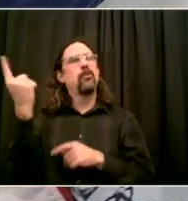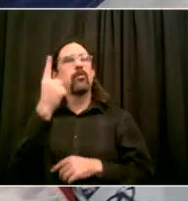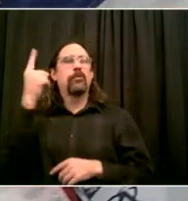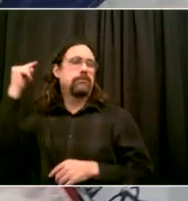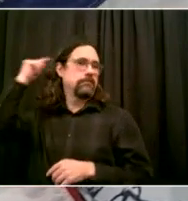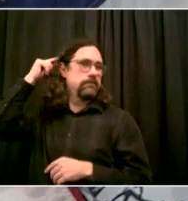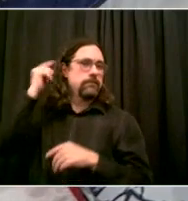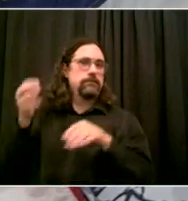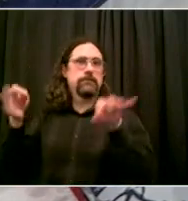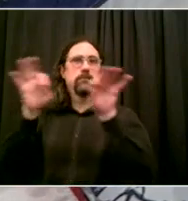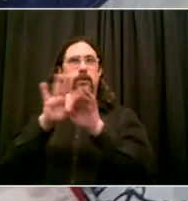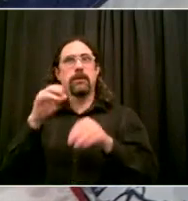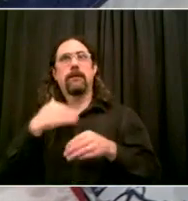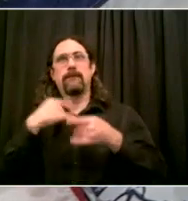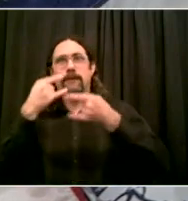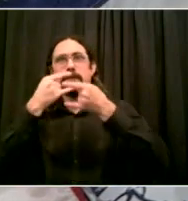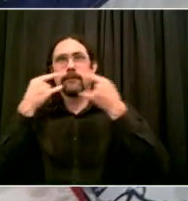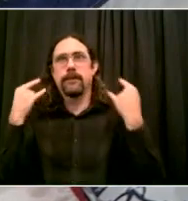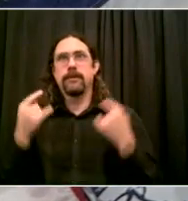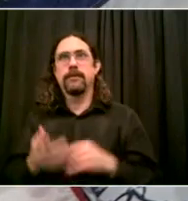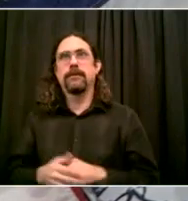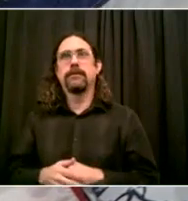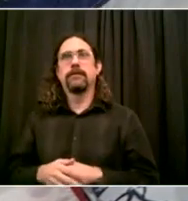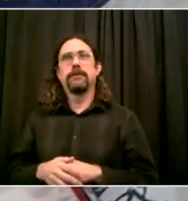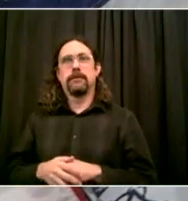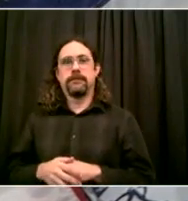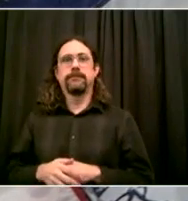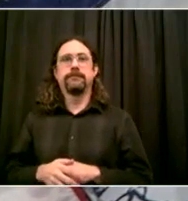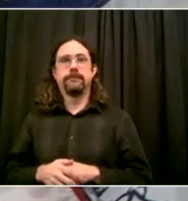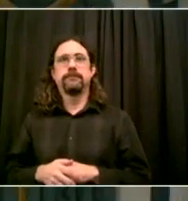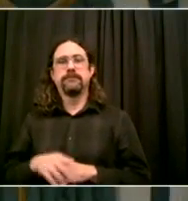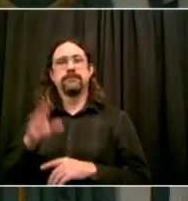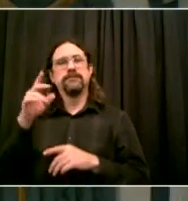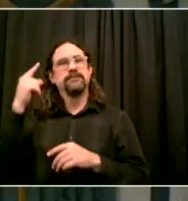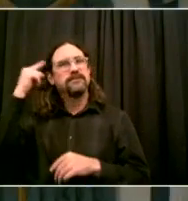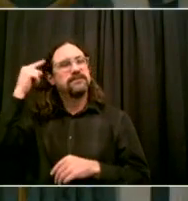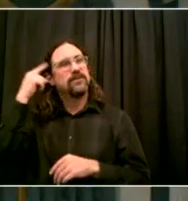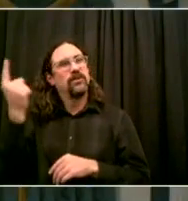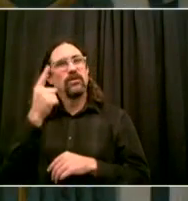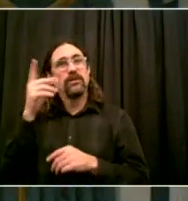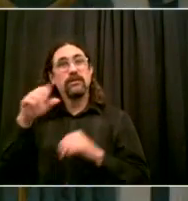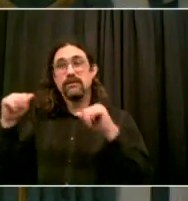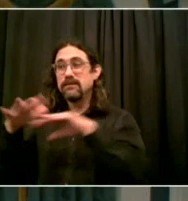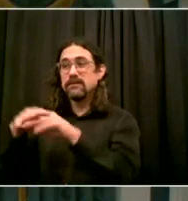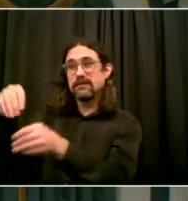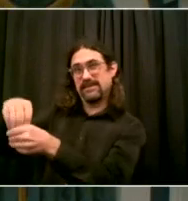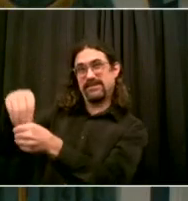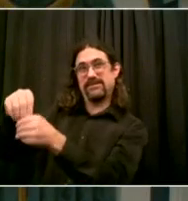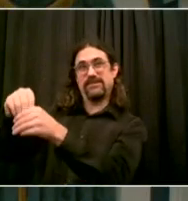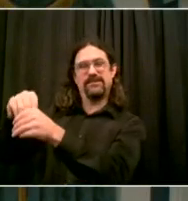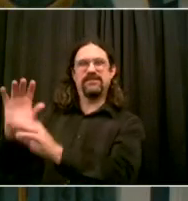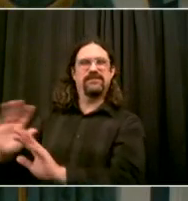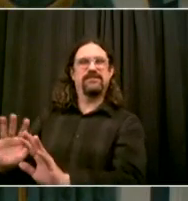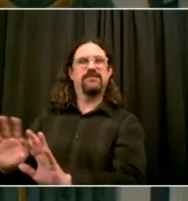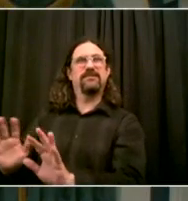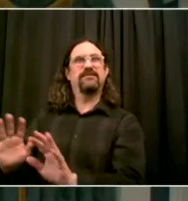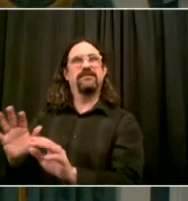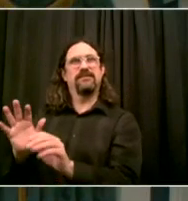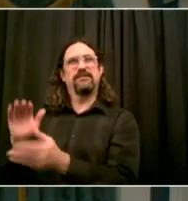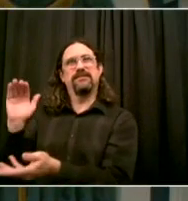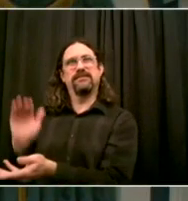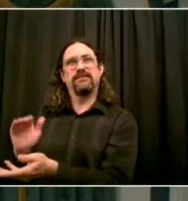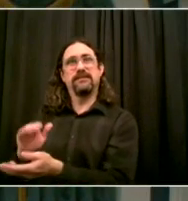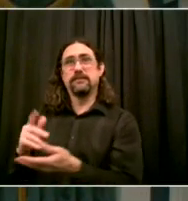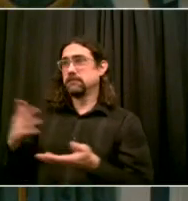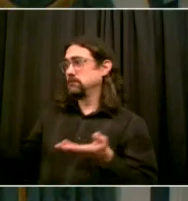gatherings, particularly indoors. That is such a crucial point. Dr. Long, you want to add? Yeah. So I appreciate that question. What you're going